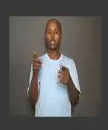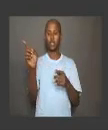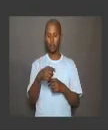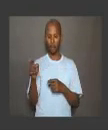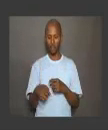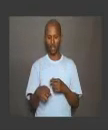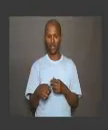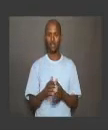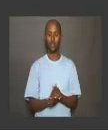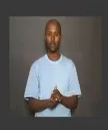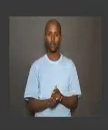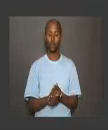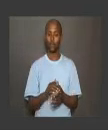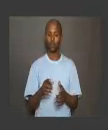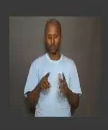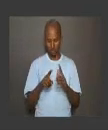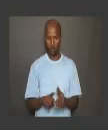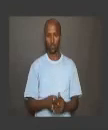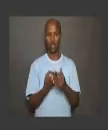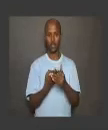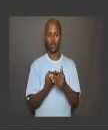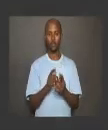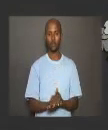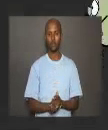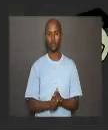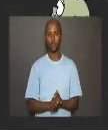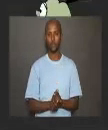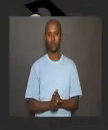them. You can get started right away.